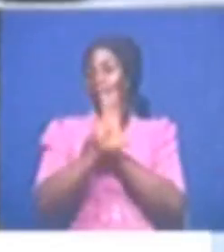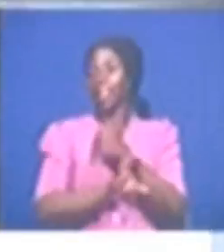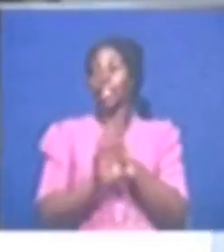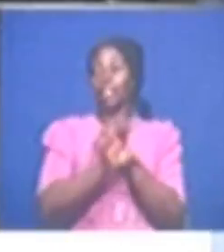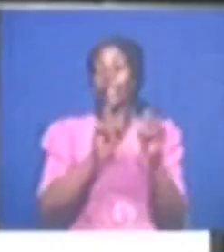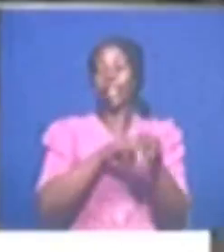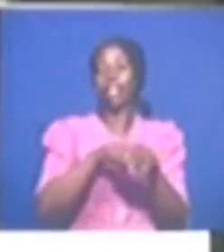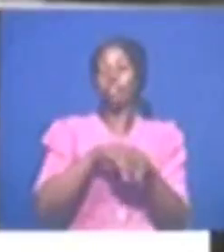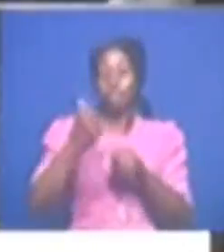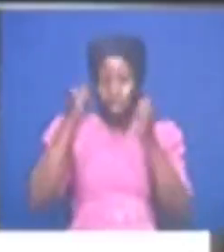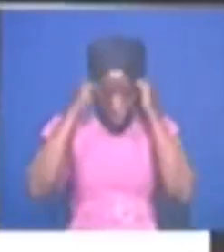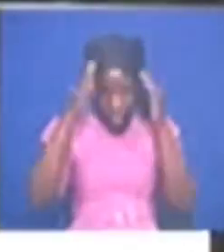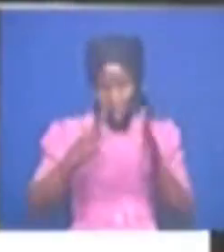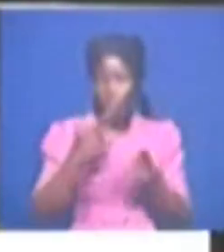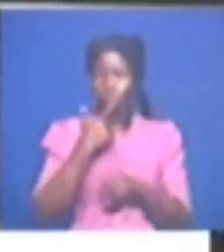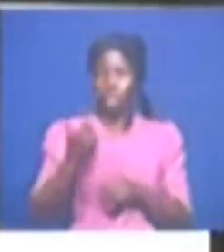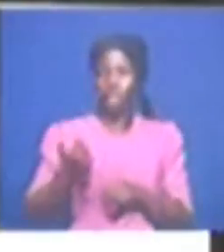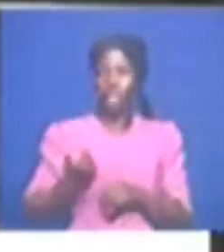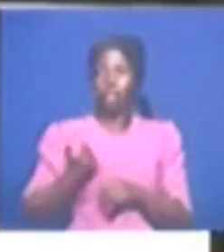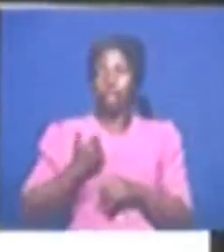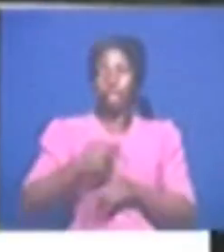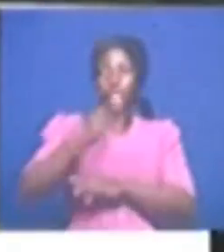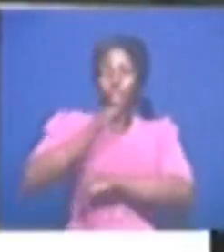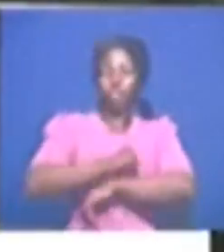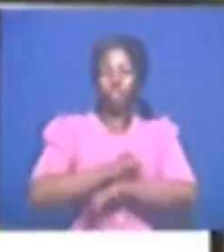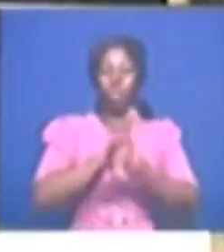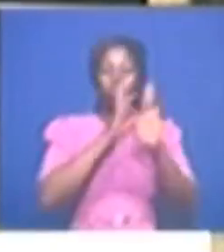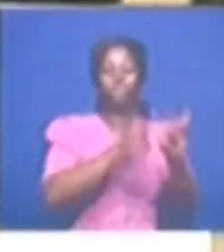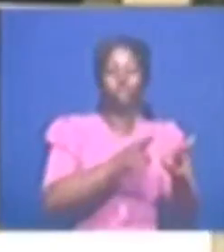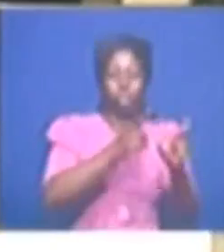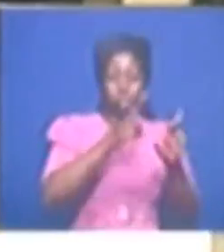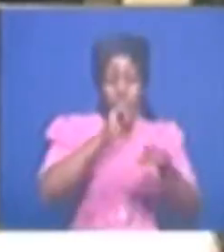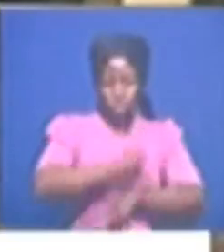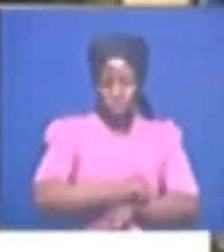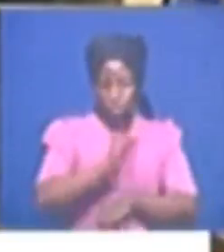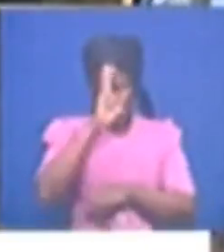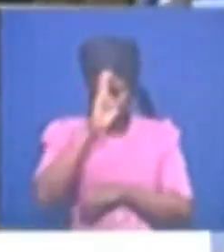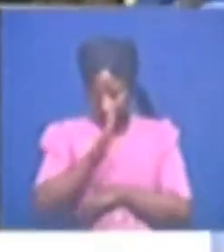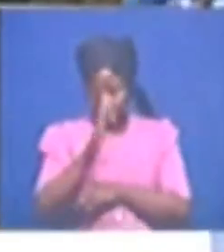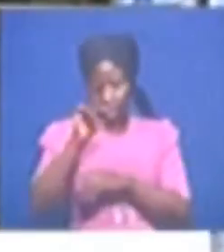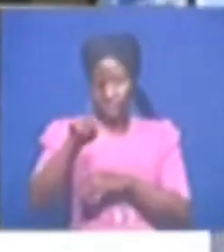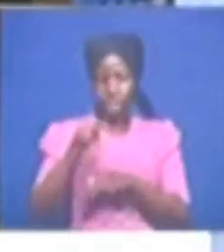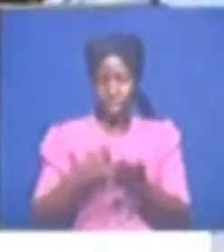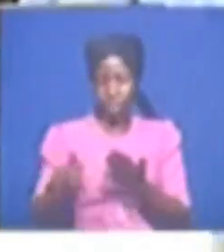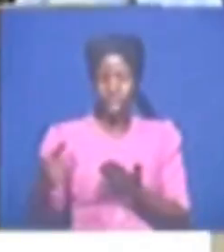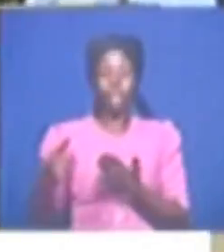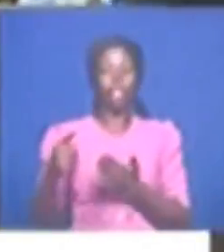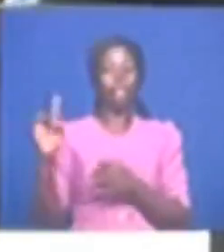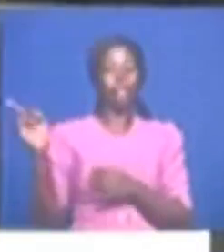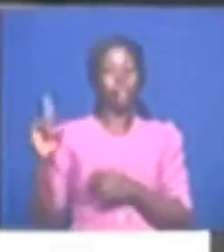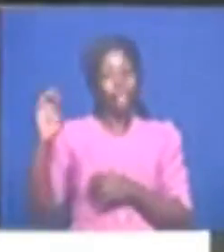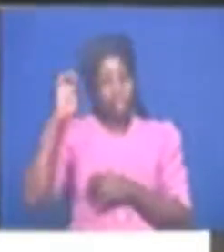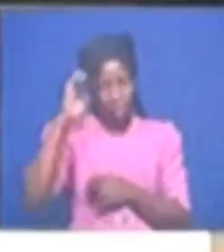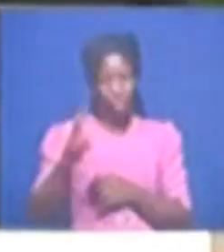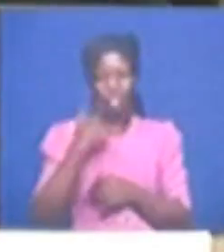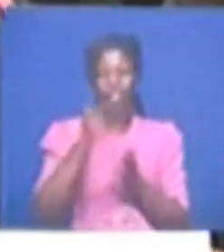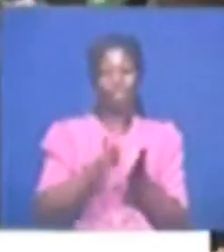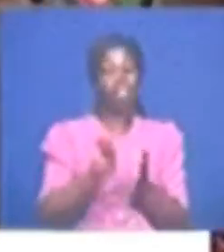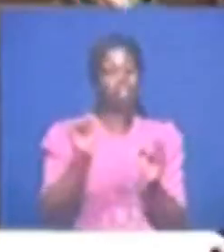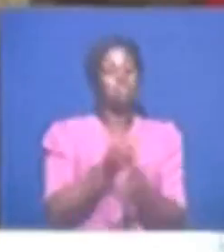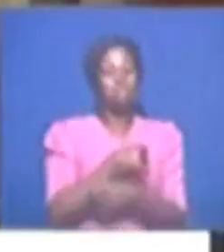Girls High School, Nairobi, report to school on Sunday this week, the Ministry of Education says it will not take any chances when it comes to